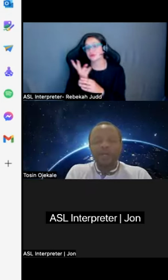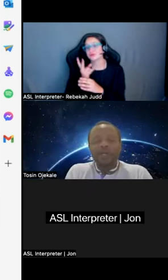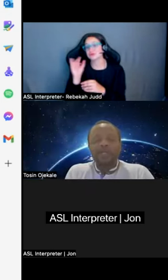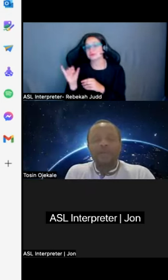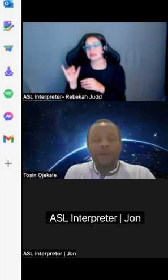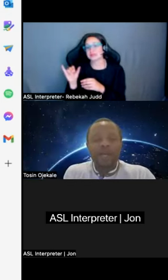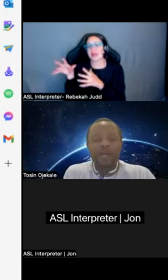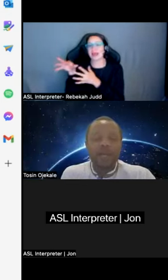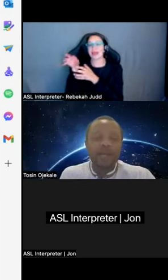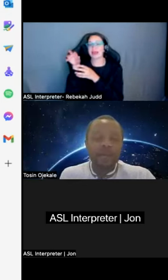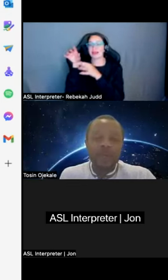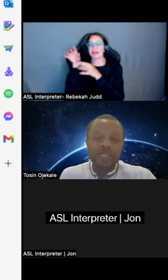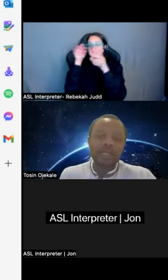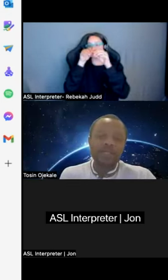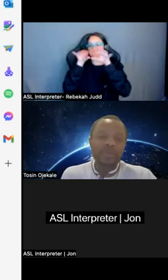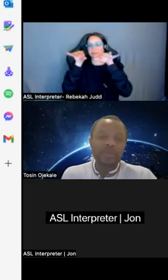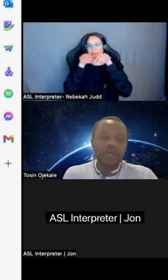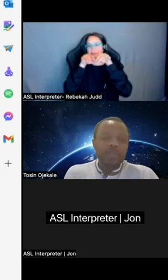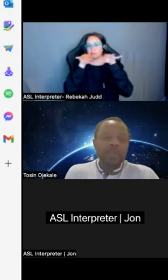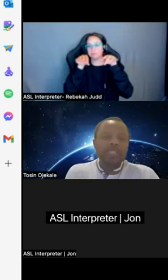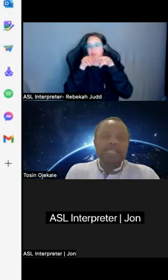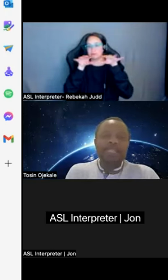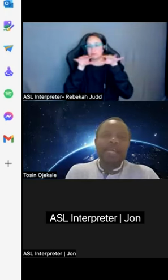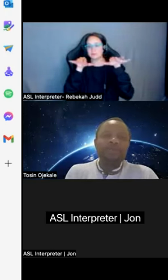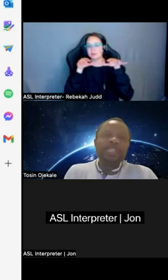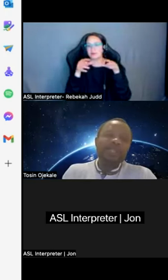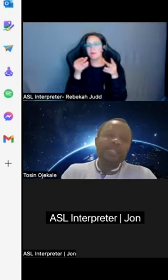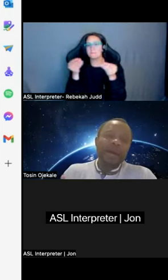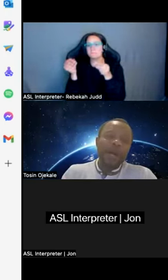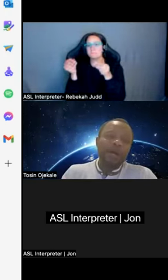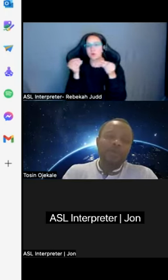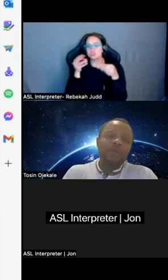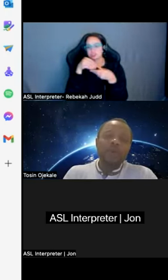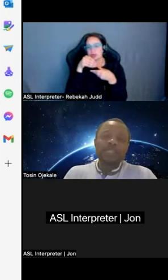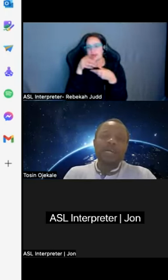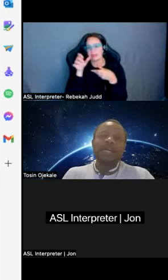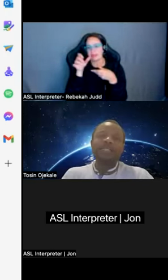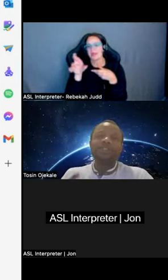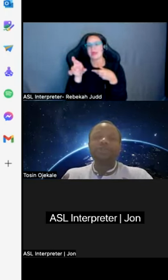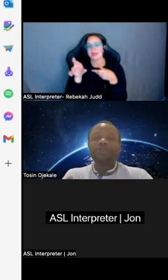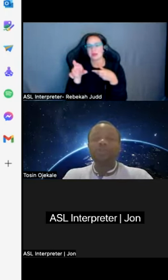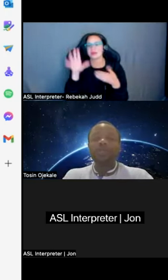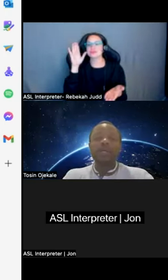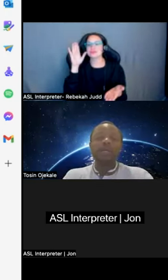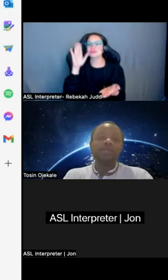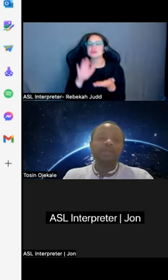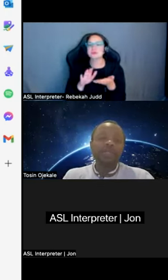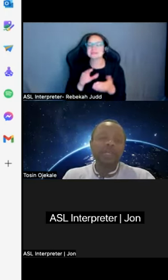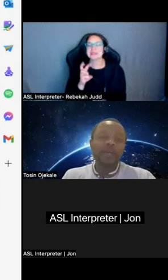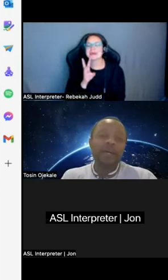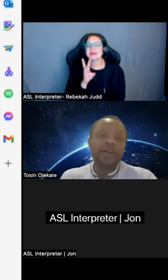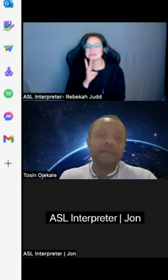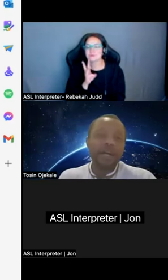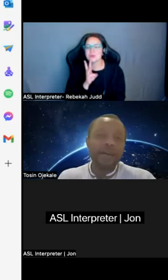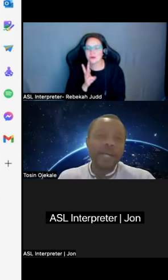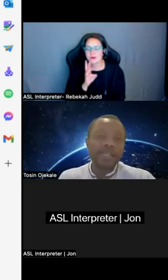form heavy water. So this reduces the amount of water that is used during